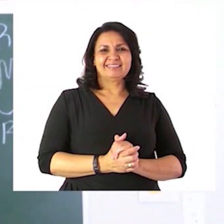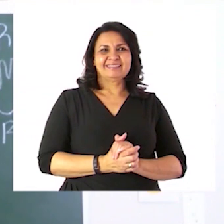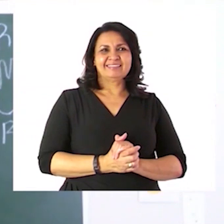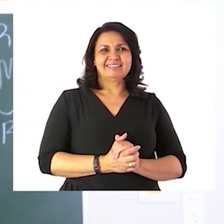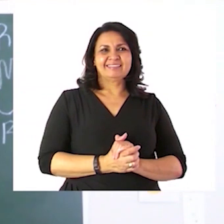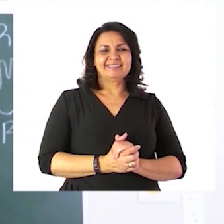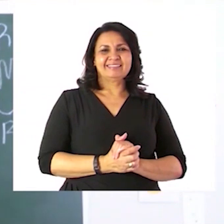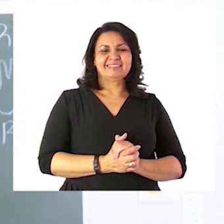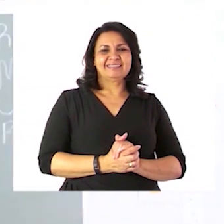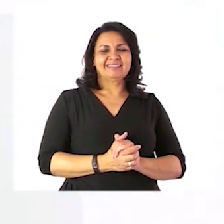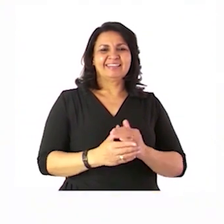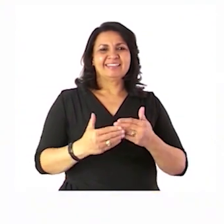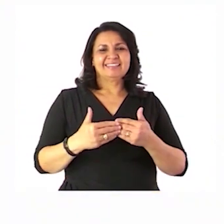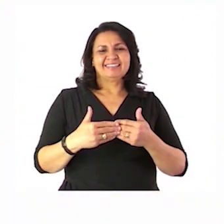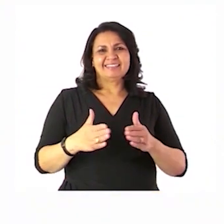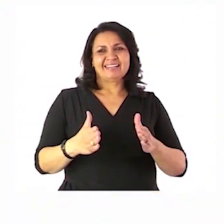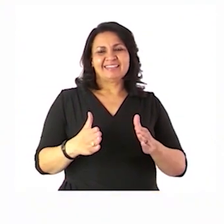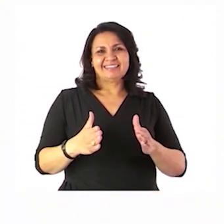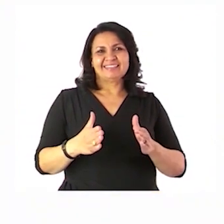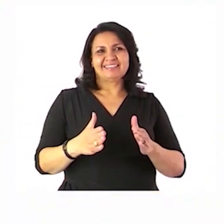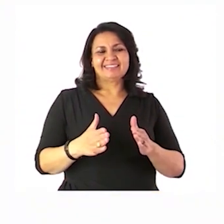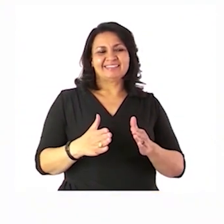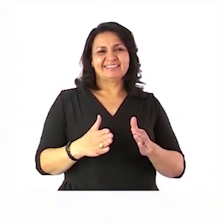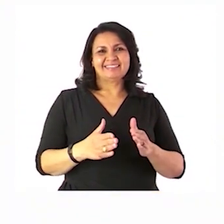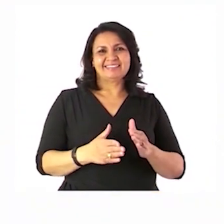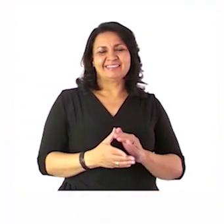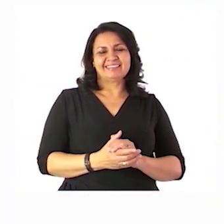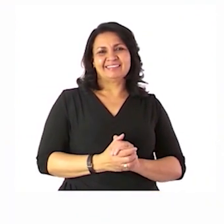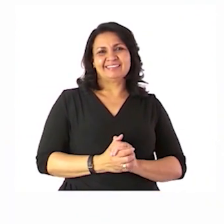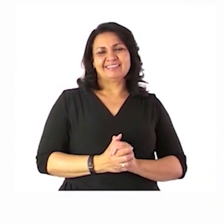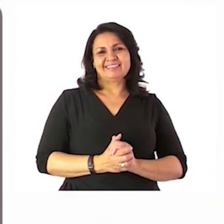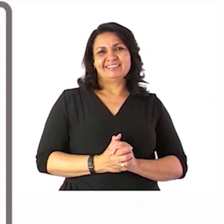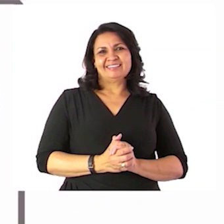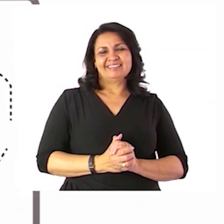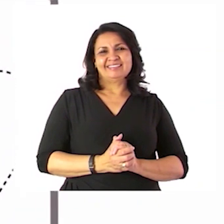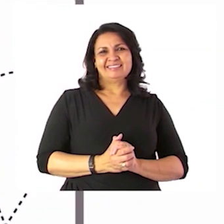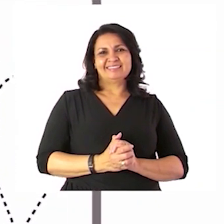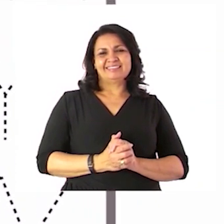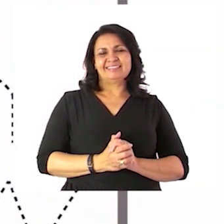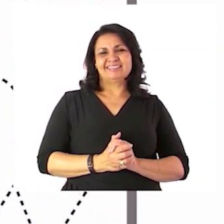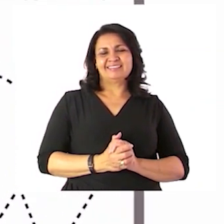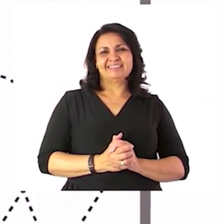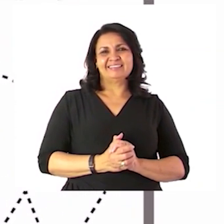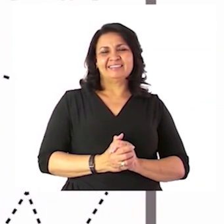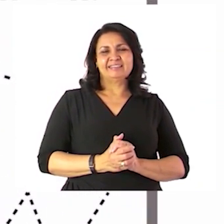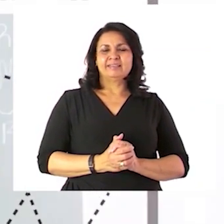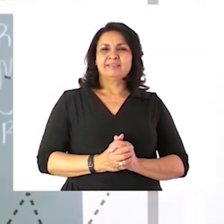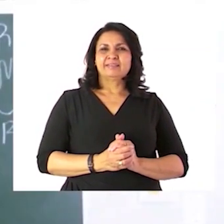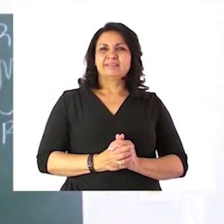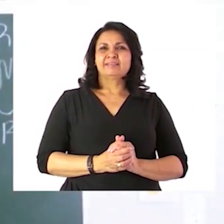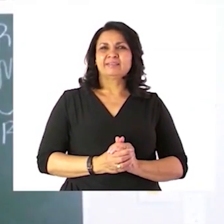Starting on the first one, I will try and do that with you. We start